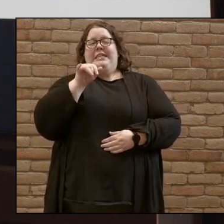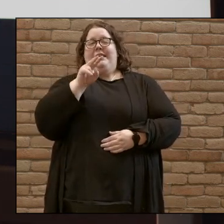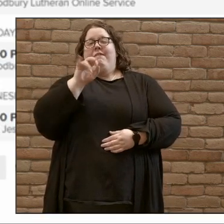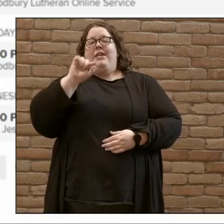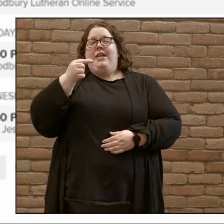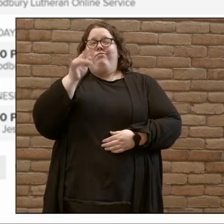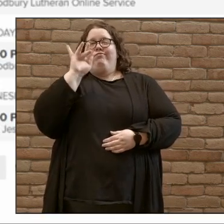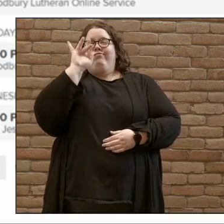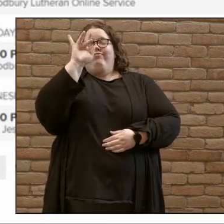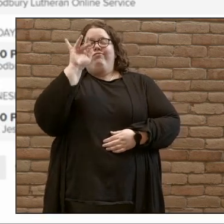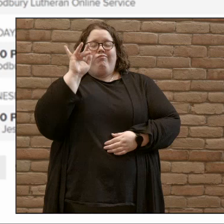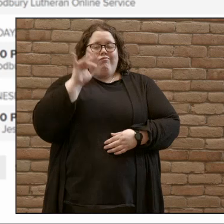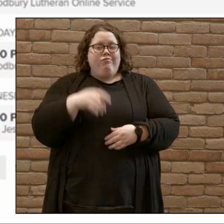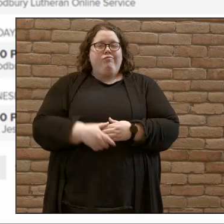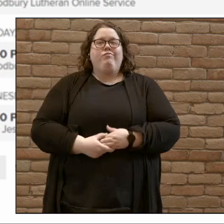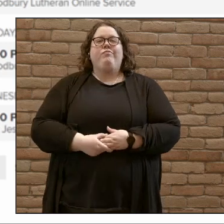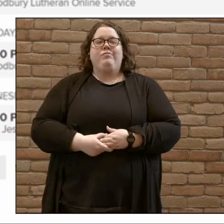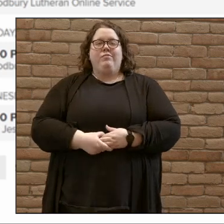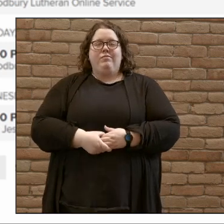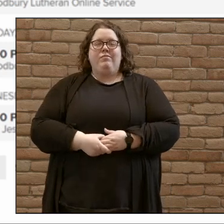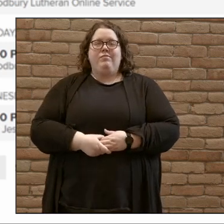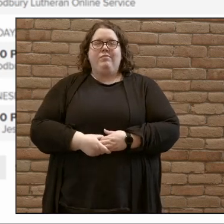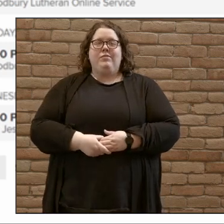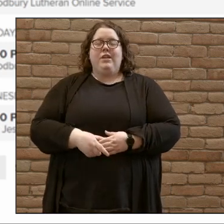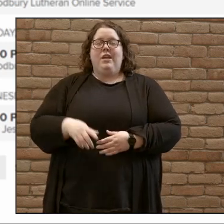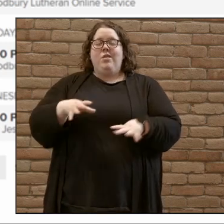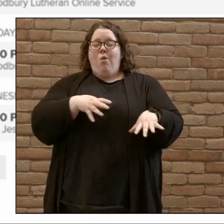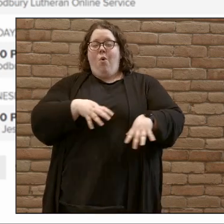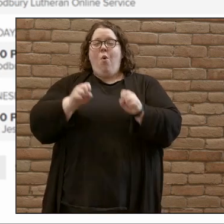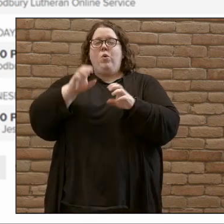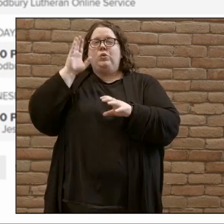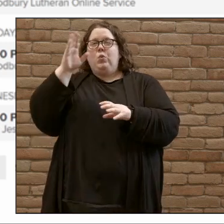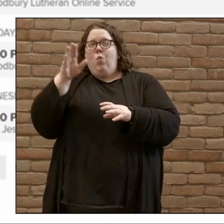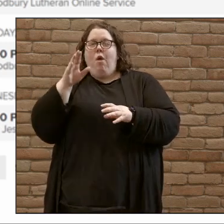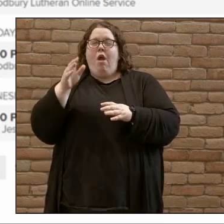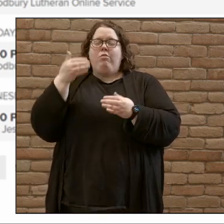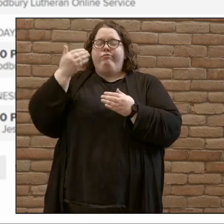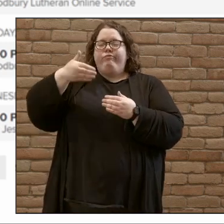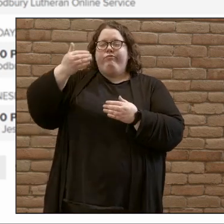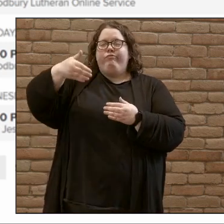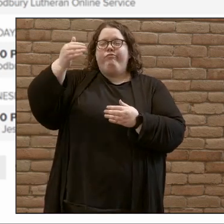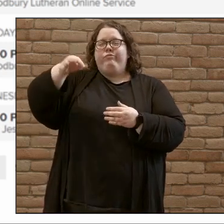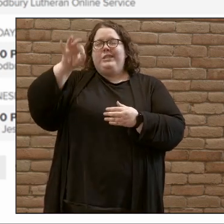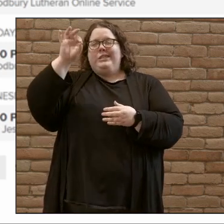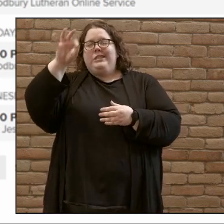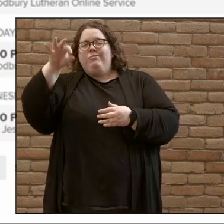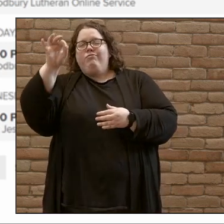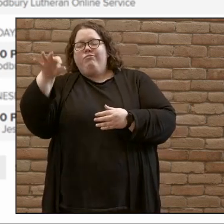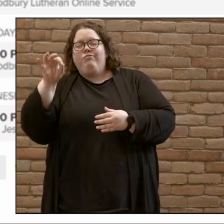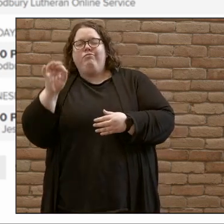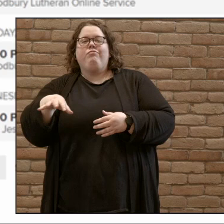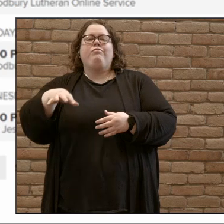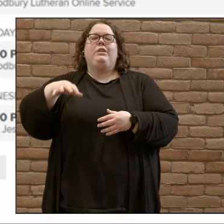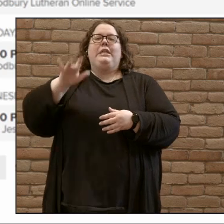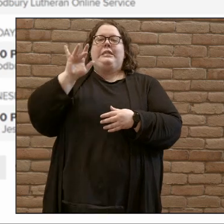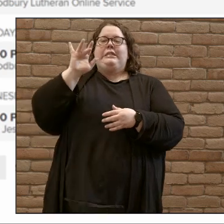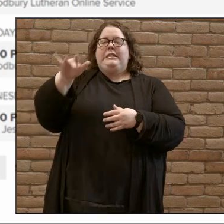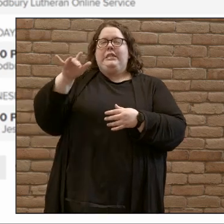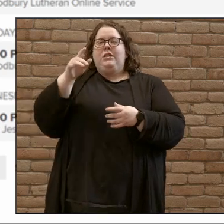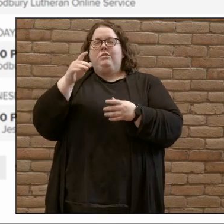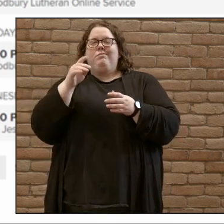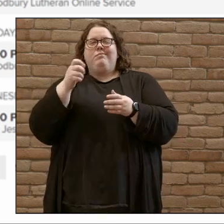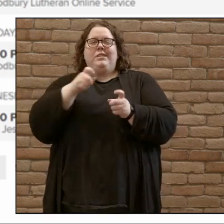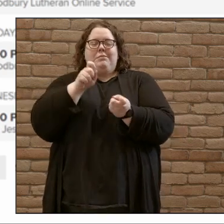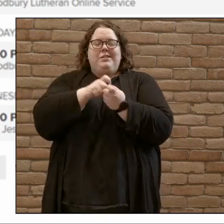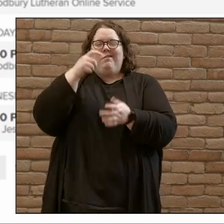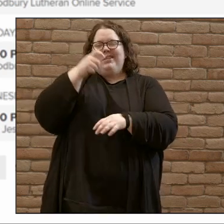service, our online service hosts are going to put links in the chat, which are going to point you to these things. But if you want to click on the giving button now, you can certainly go